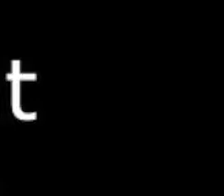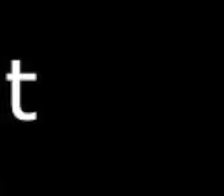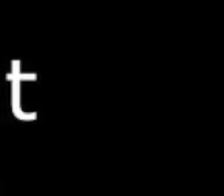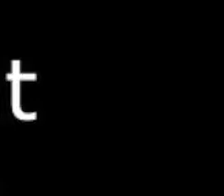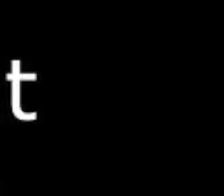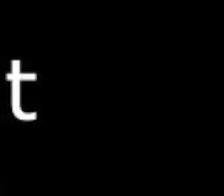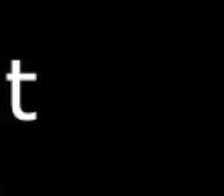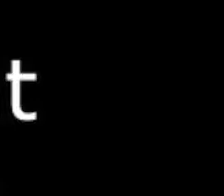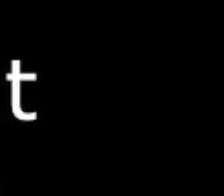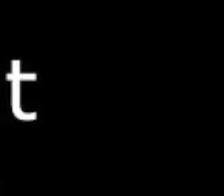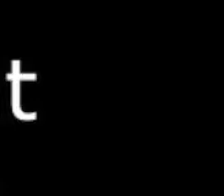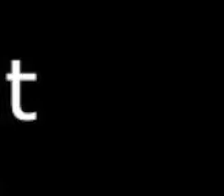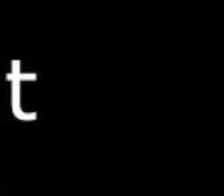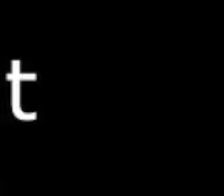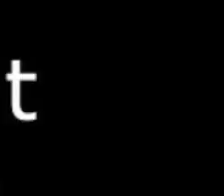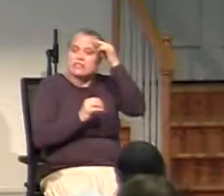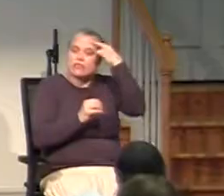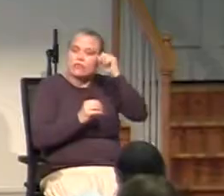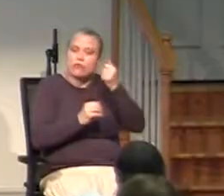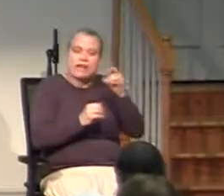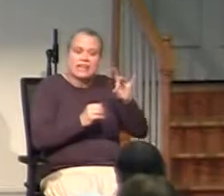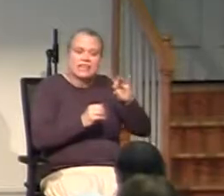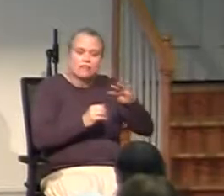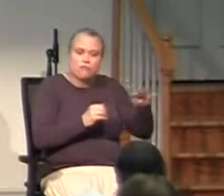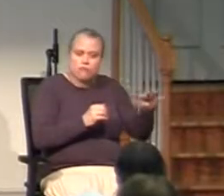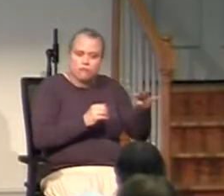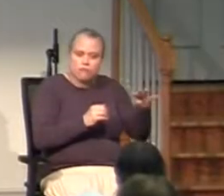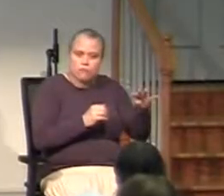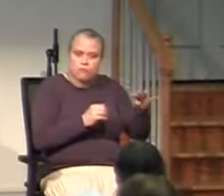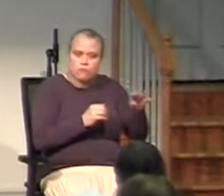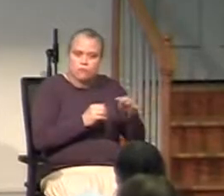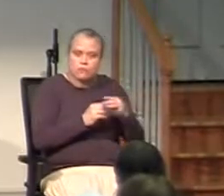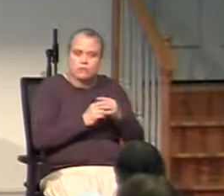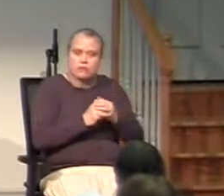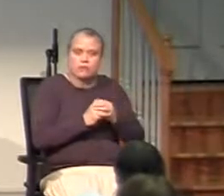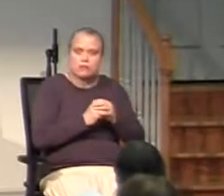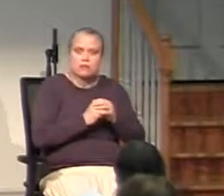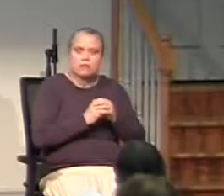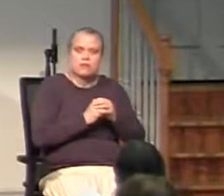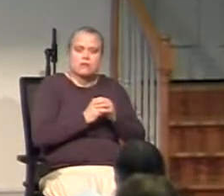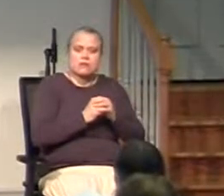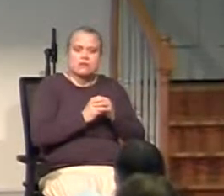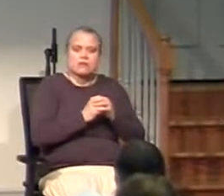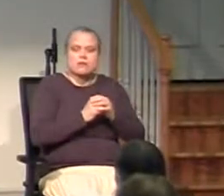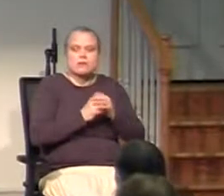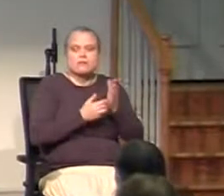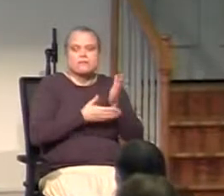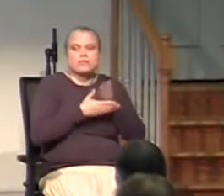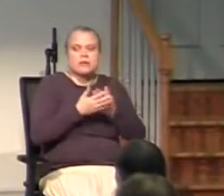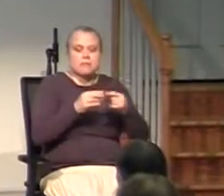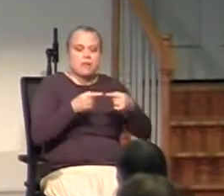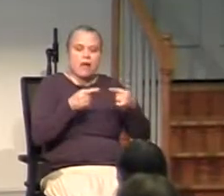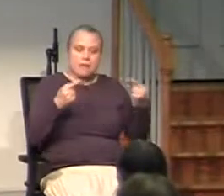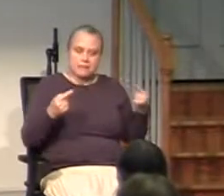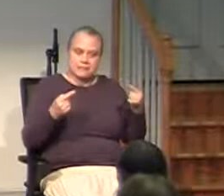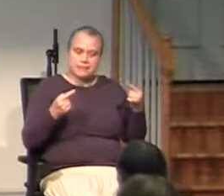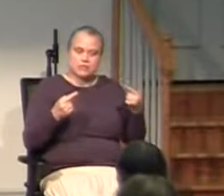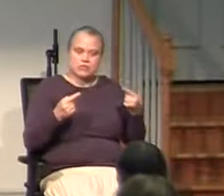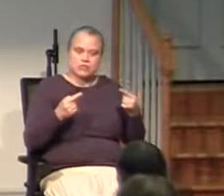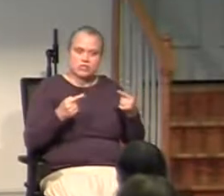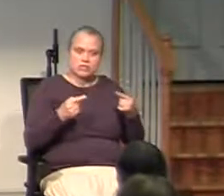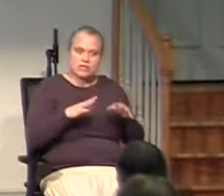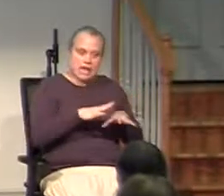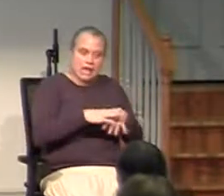beginning in 1844. It doesn't make any sense. In fact, some of the opposition that we have outside